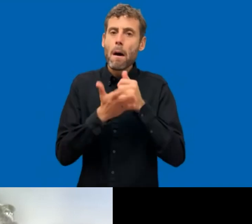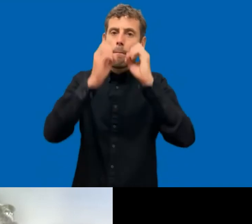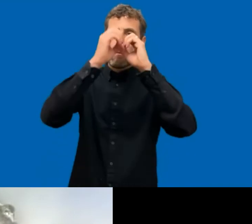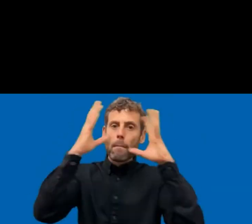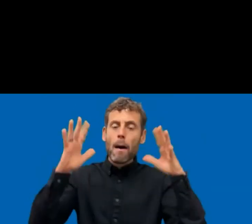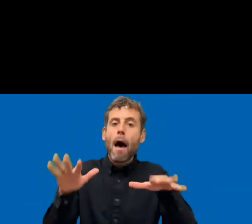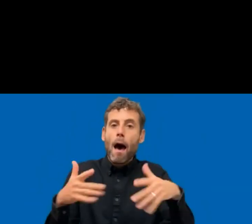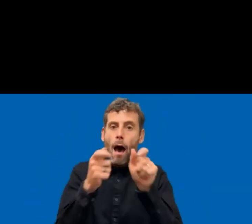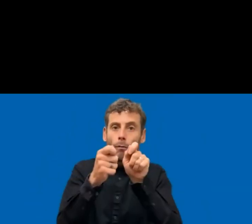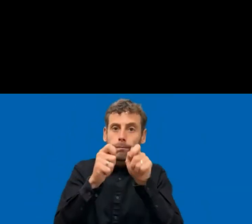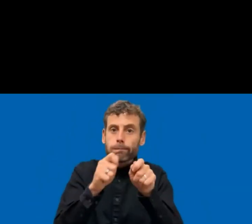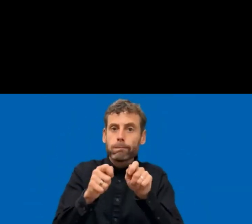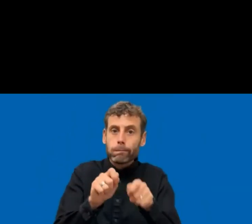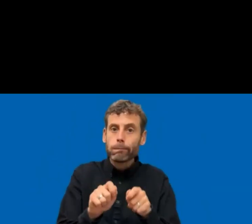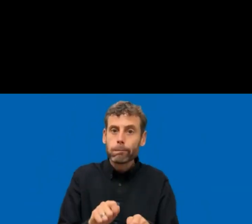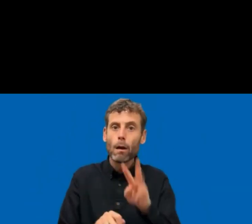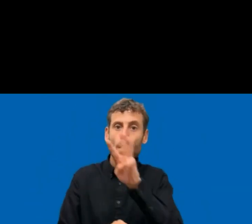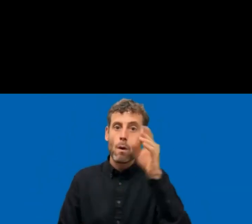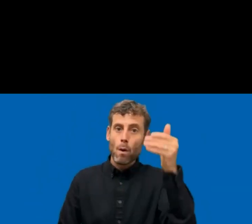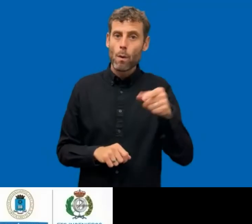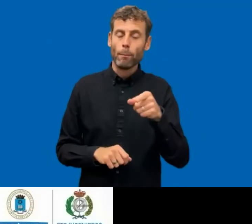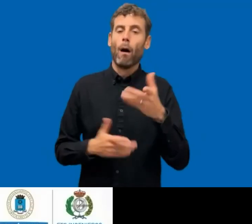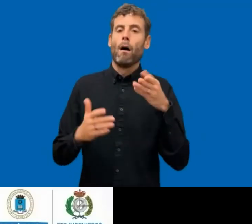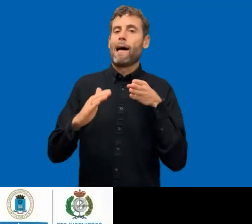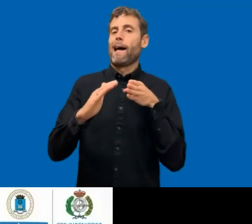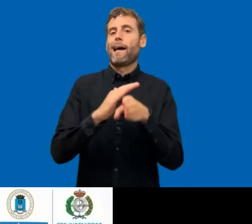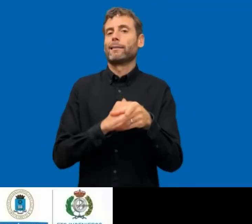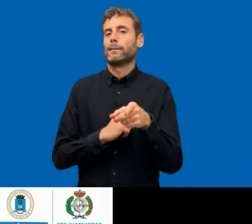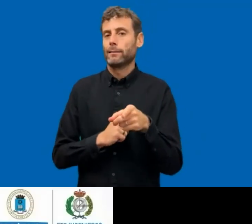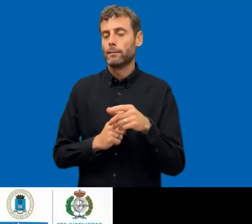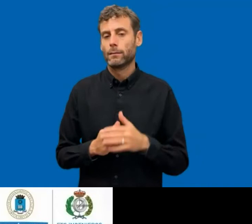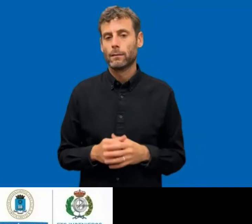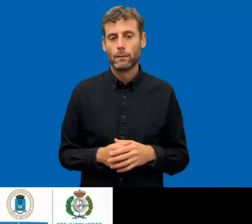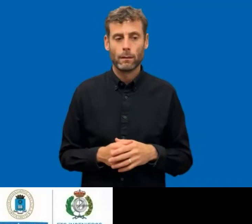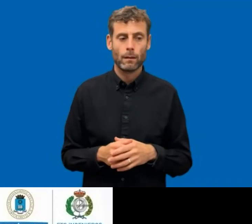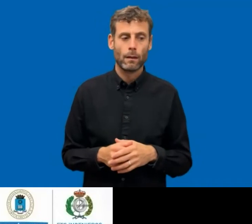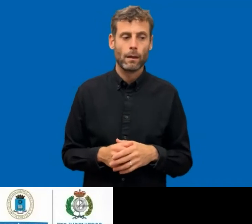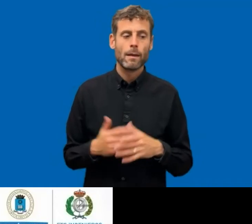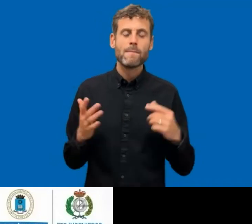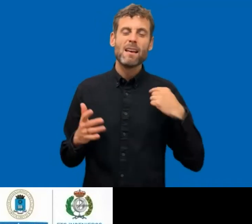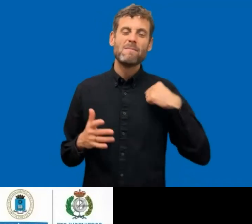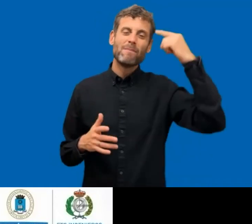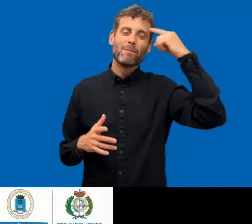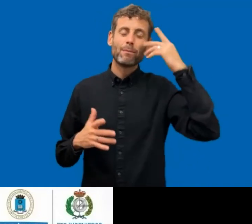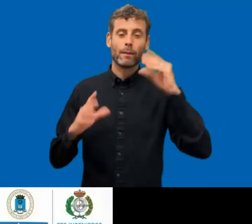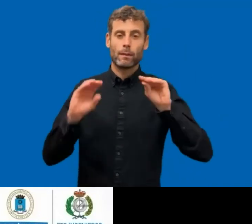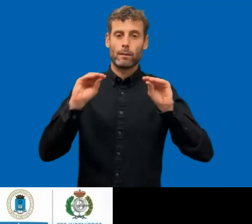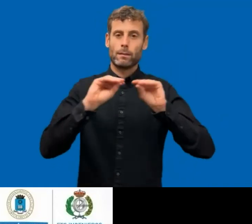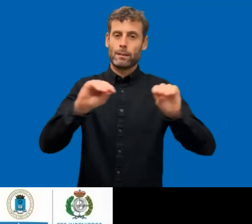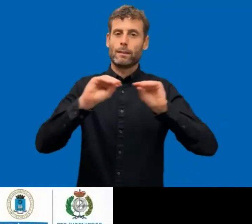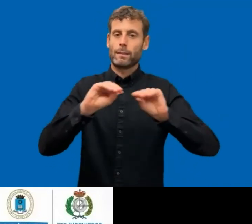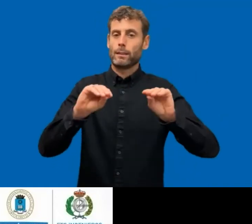of, how could I say, harmonized way of teaching accessibility, and let's say